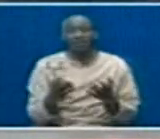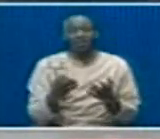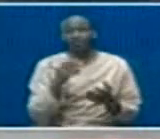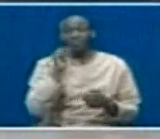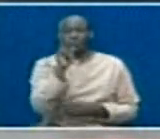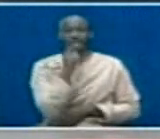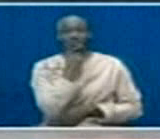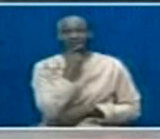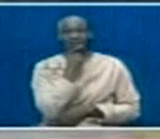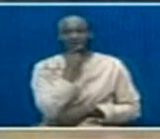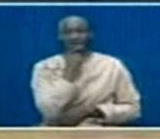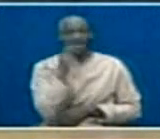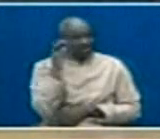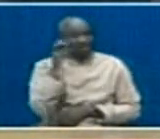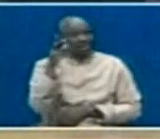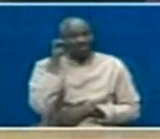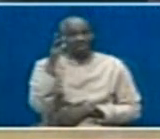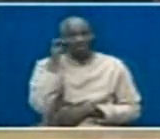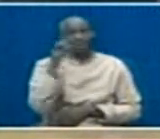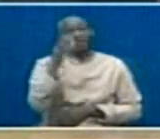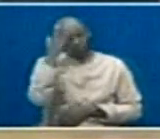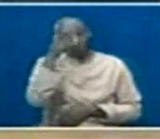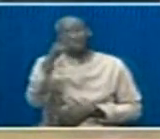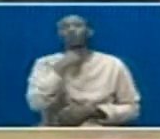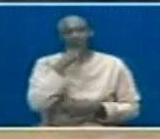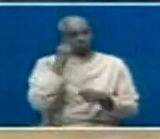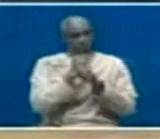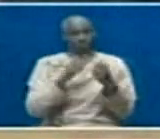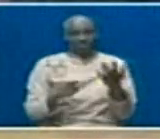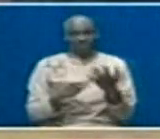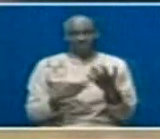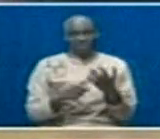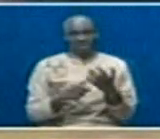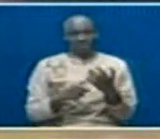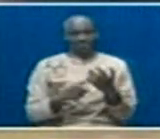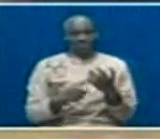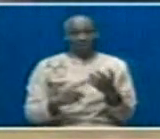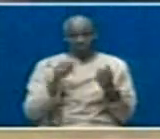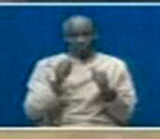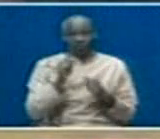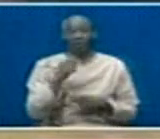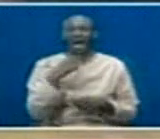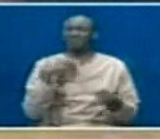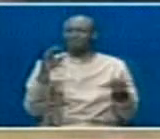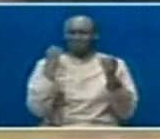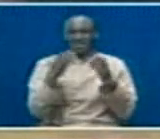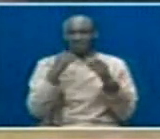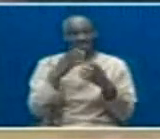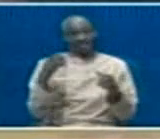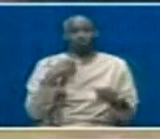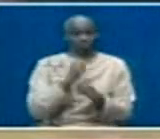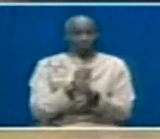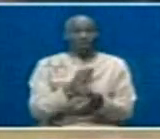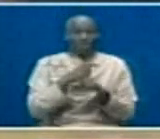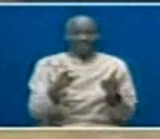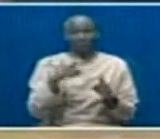look at you and he would listen to you, but he knew exactly what he wanted to do. He wouldn't have anything to do, yeah, with what you're telling him. Yeah.